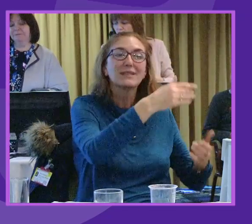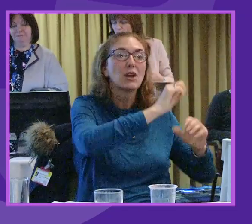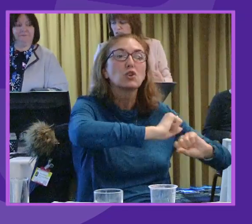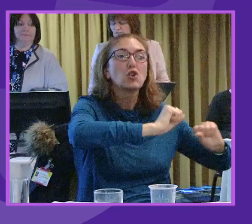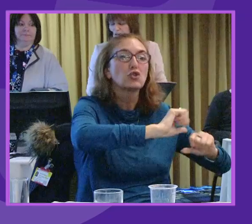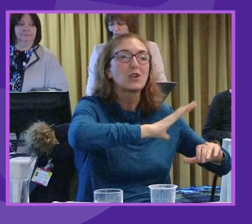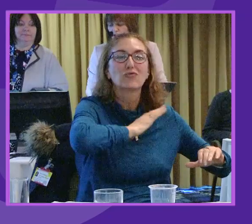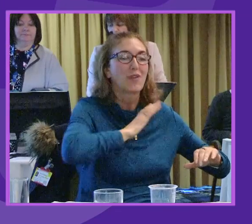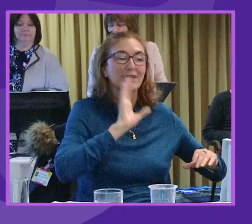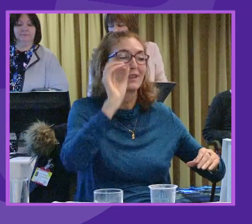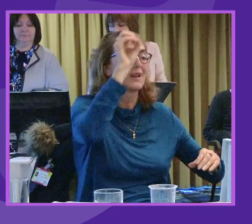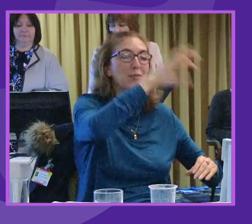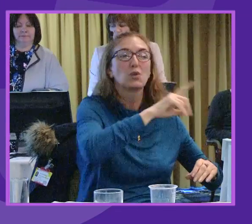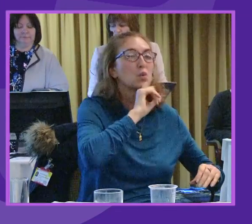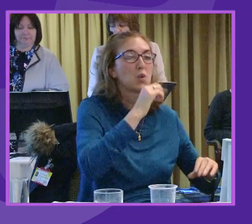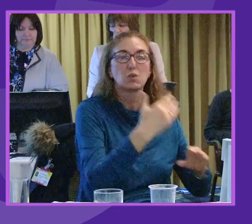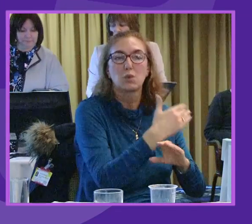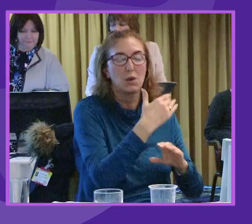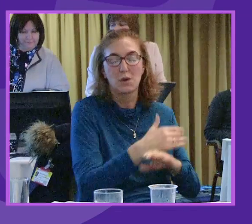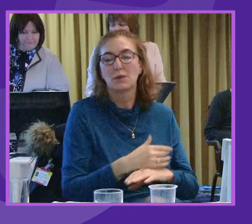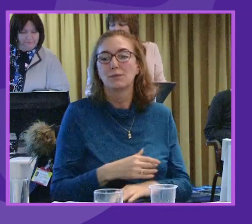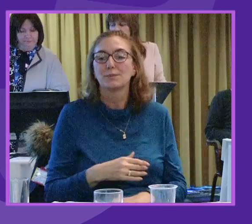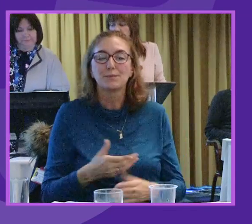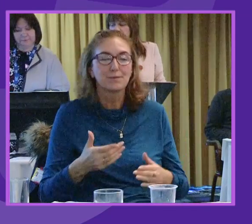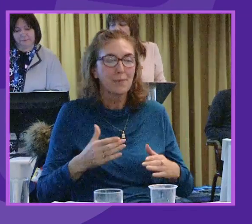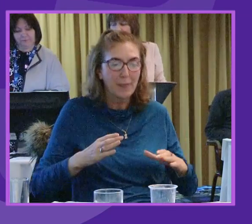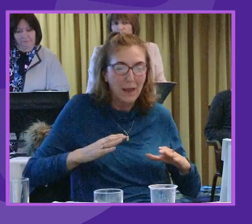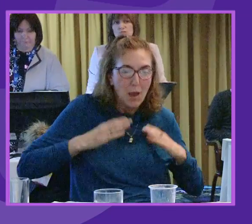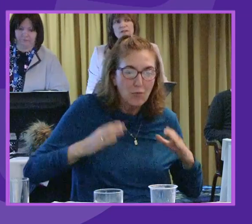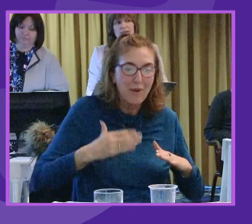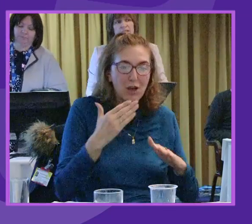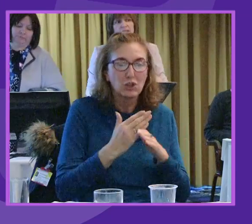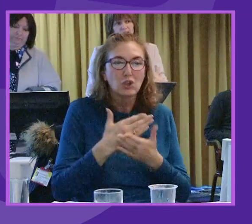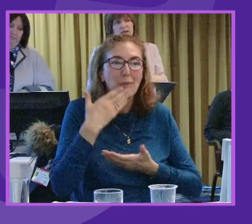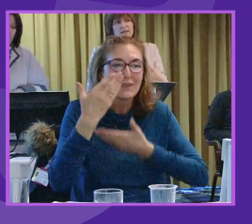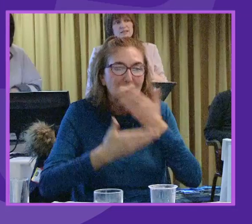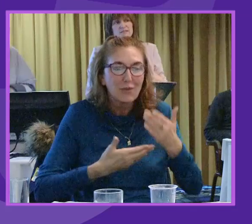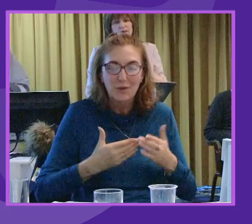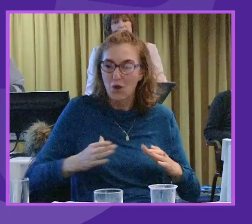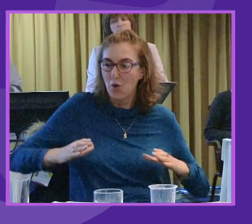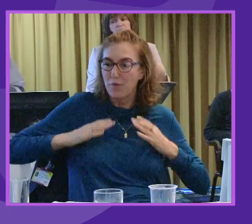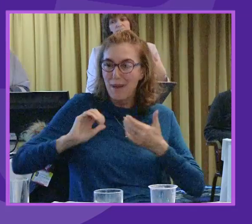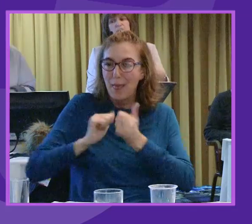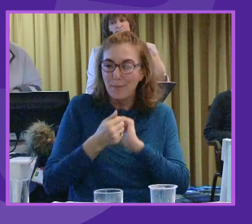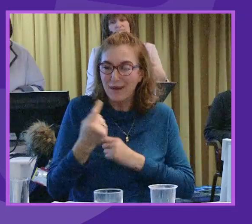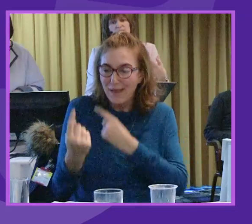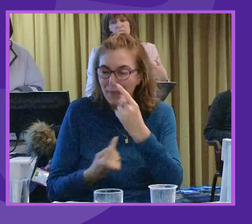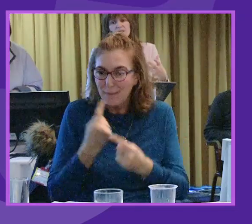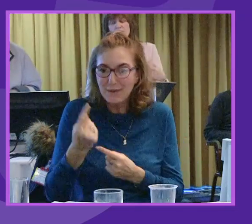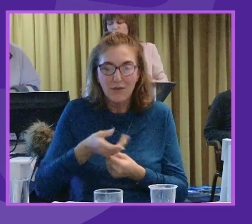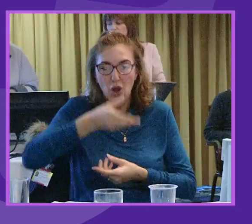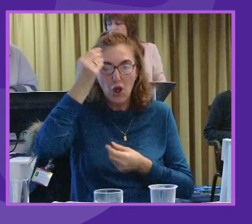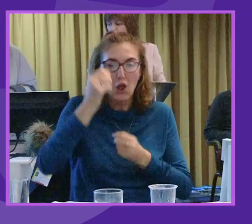on recovery. Defining roles and developing job descriptions, preparing the peers, so